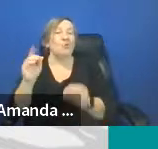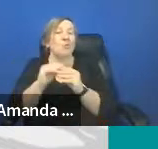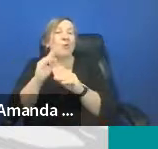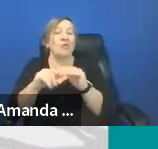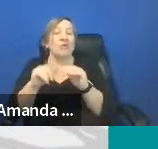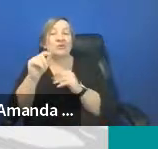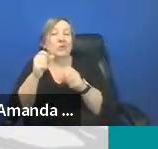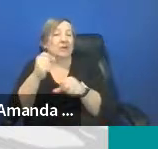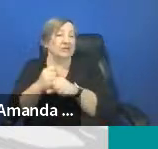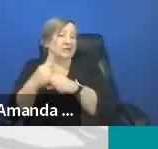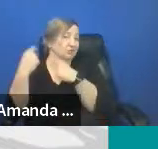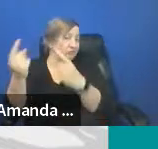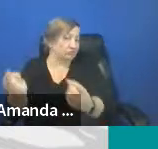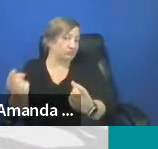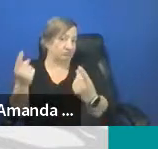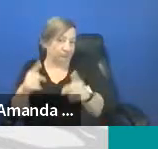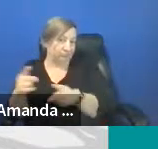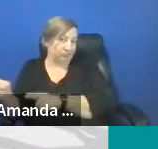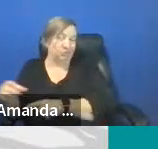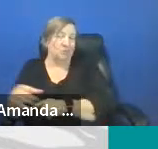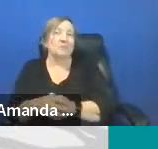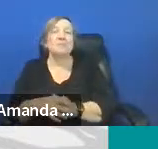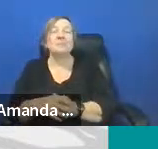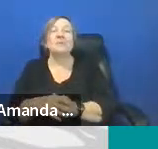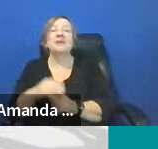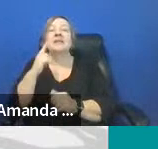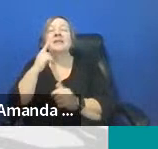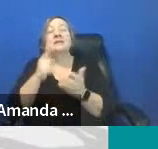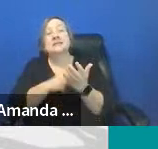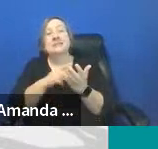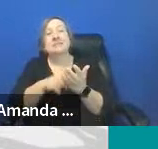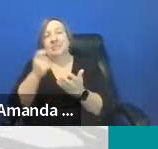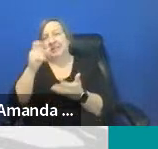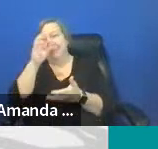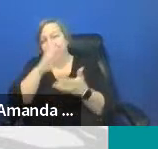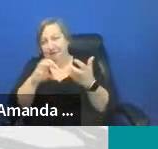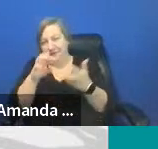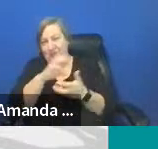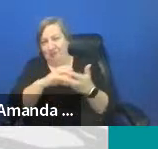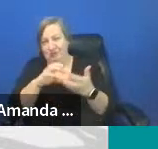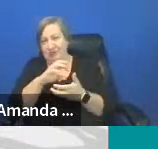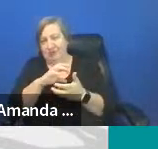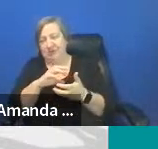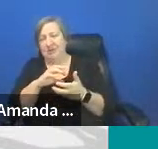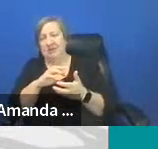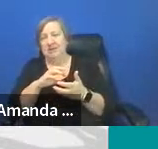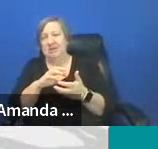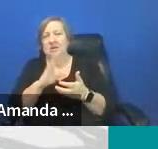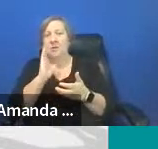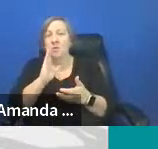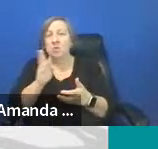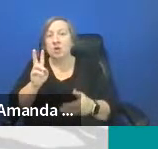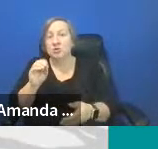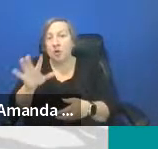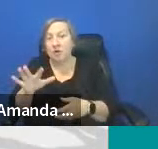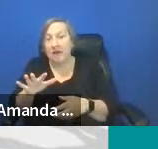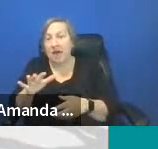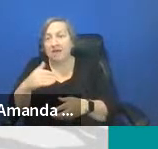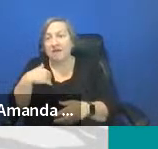up north. So I think there's sometimes some confusion about will 205 be